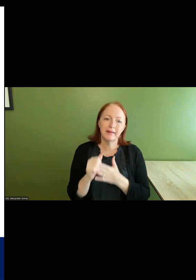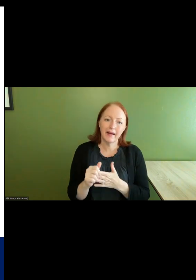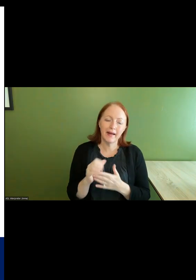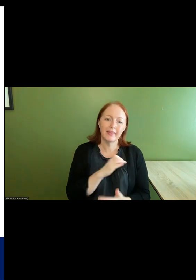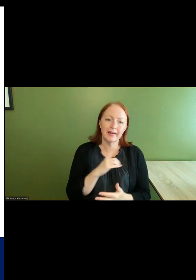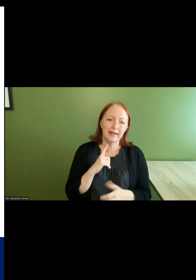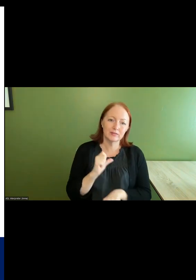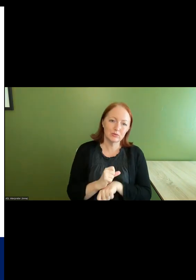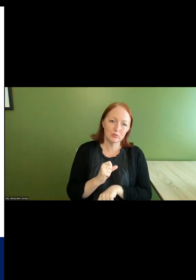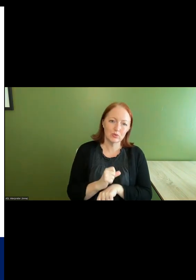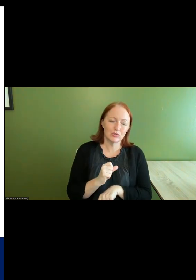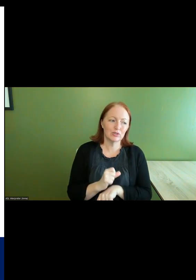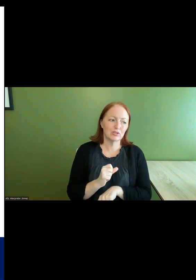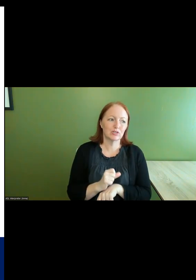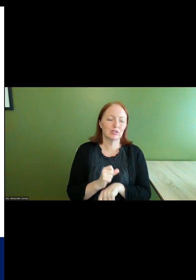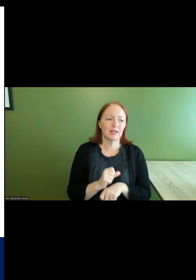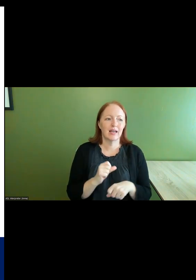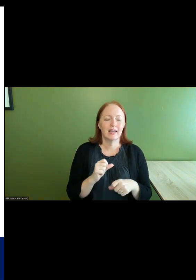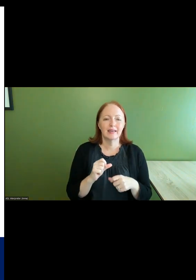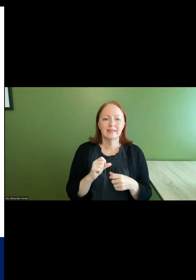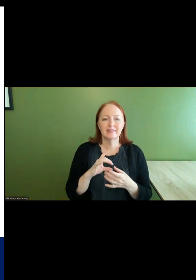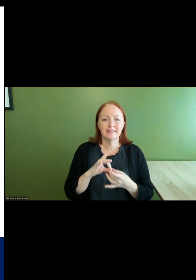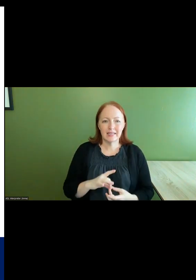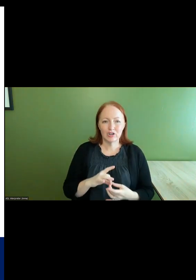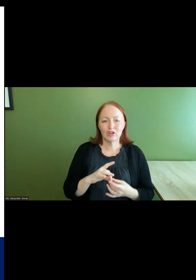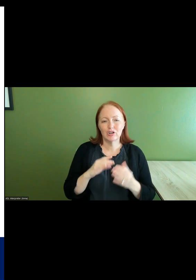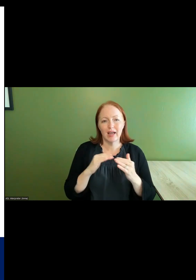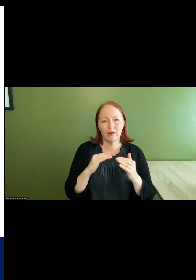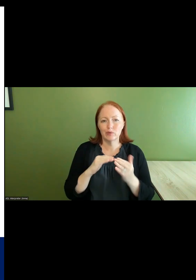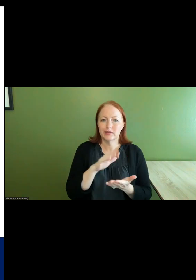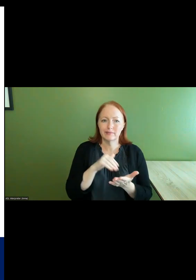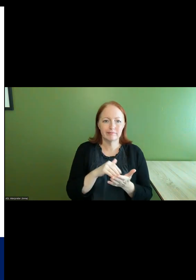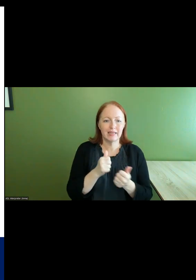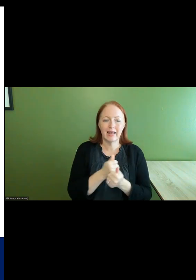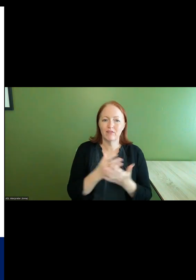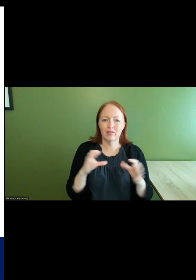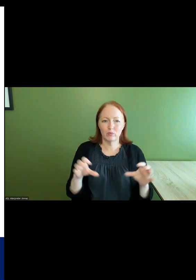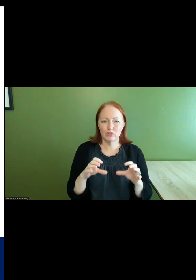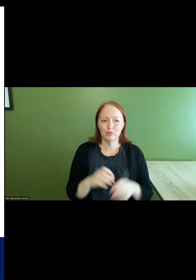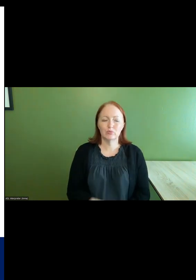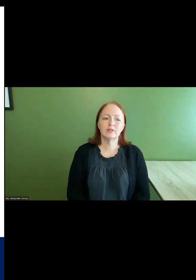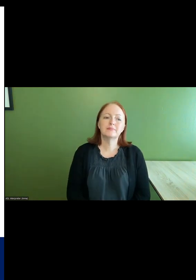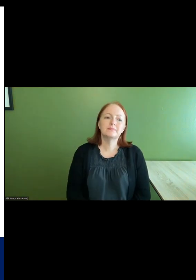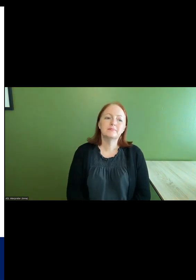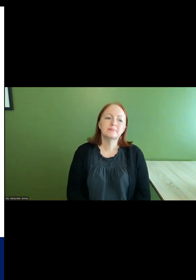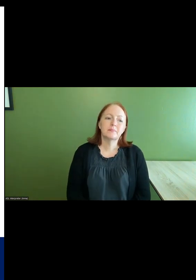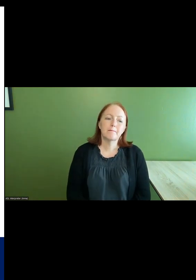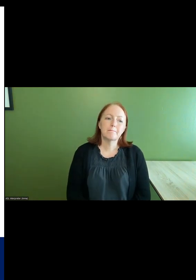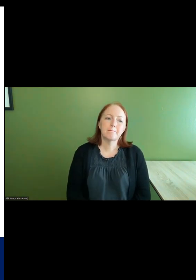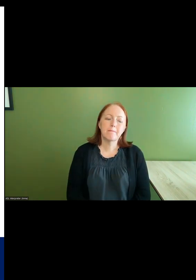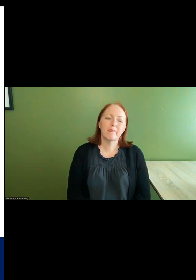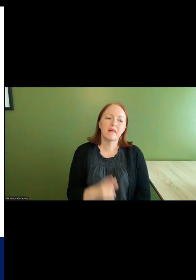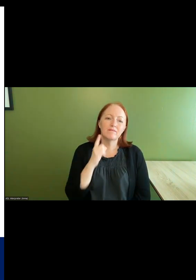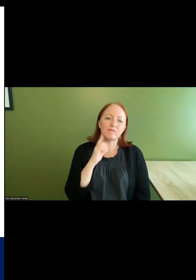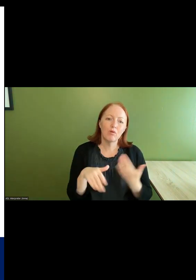council's work and really center equity in everything that we do. I know that for all